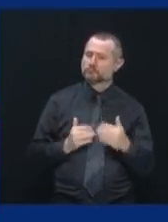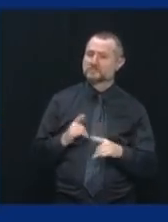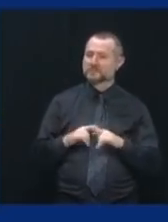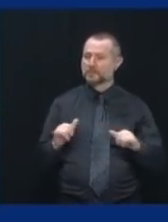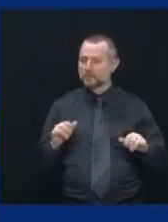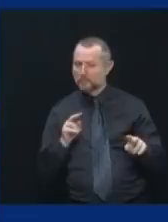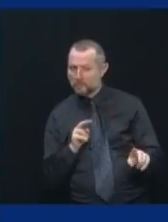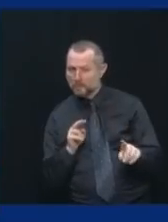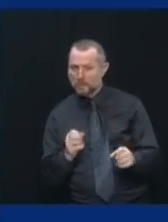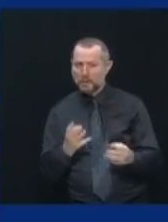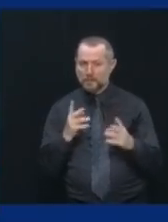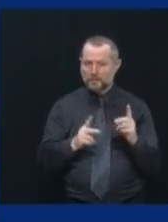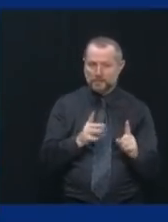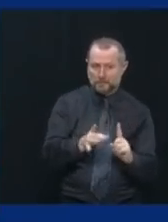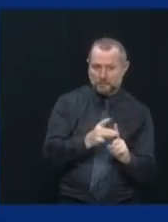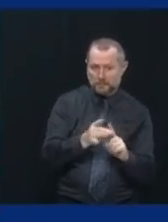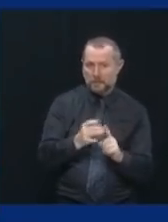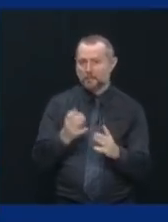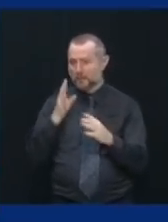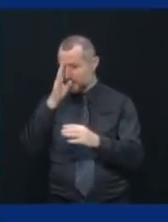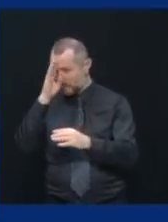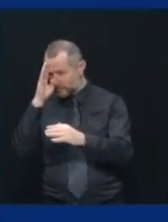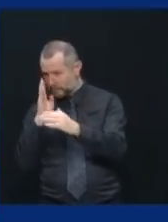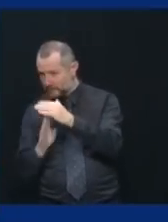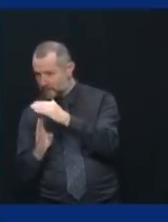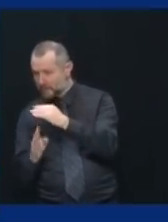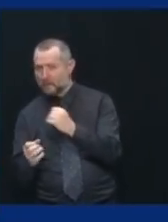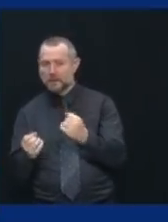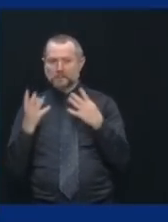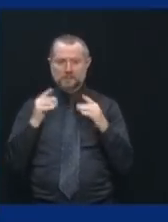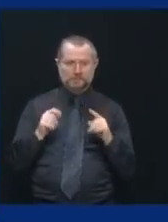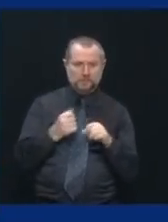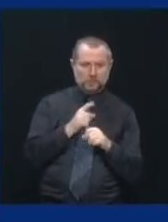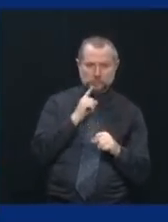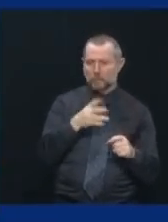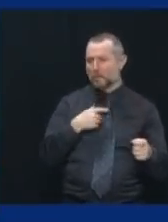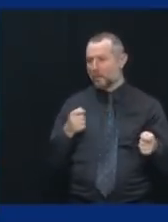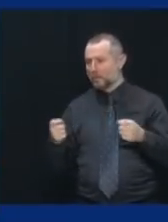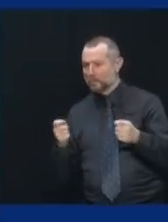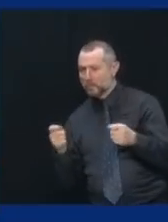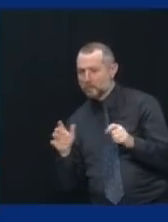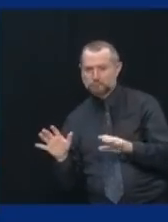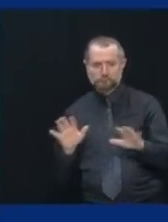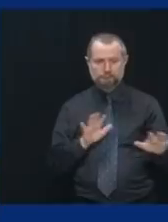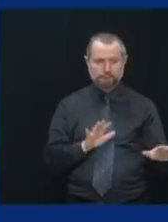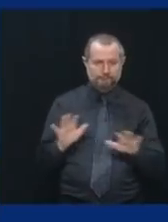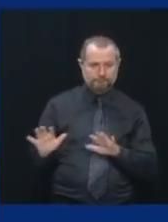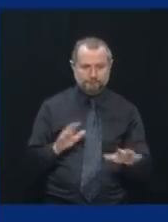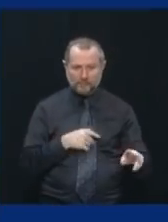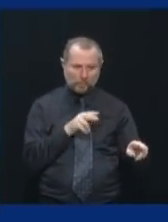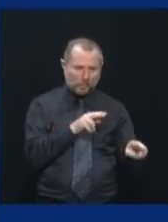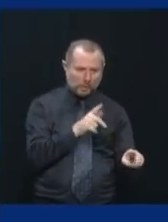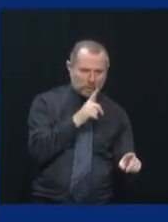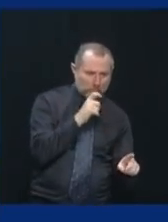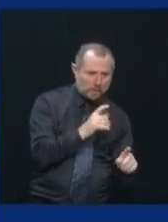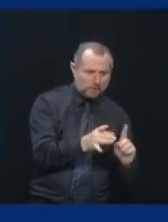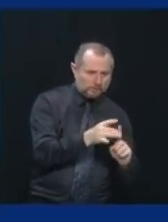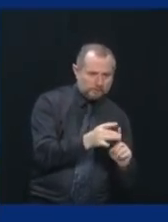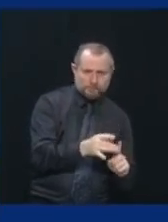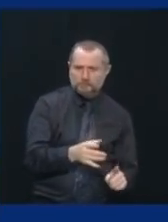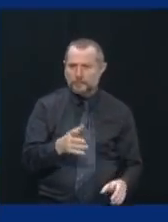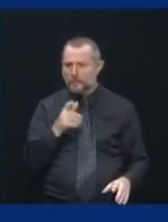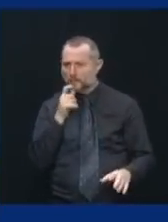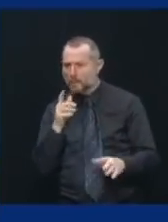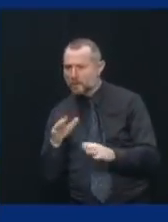rate, hospitalization rate at the same time. One hand on the valve, one eye on the gauges